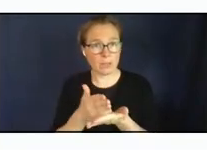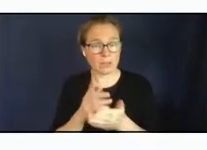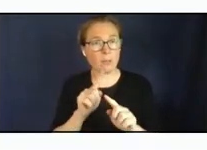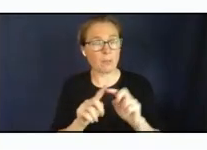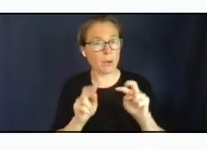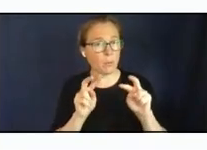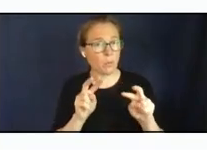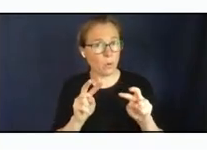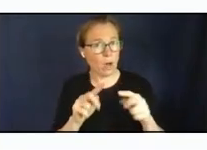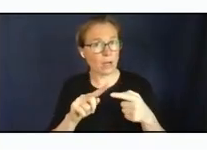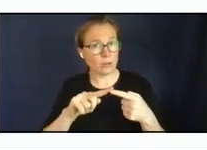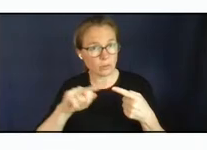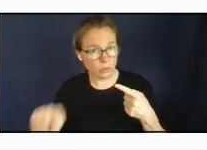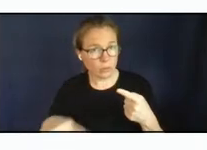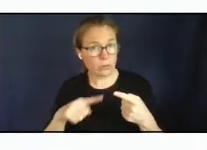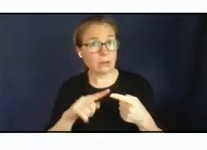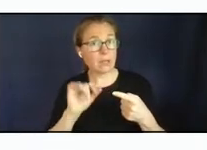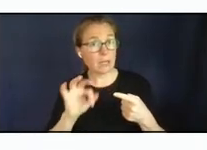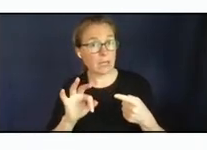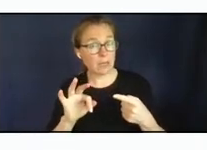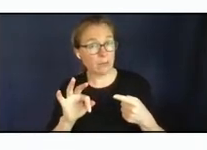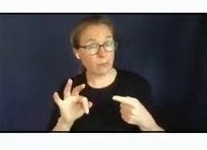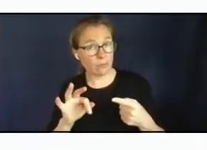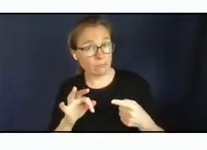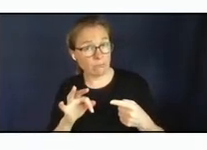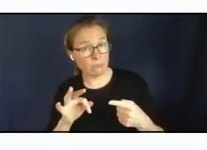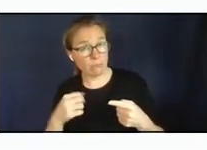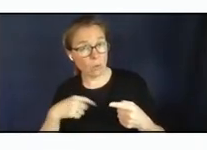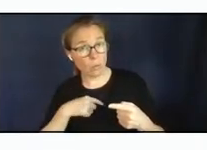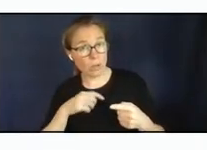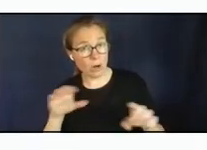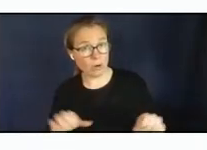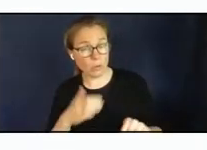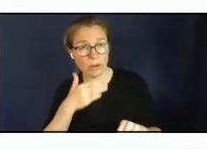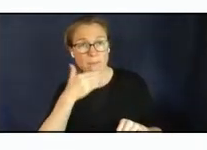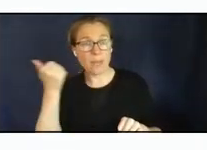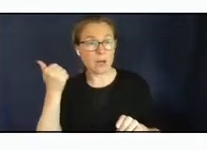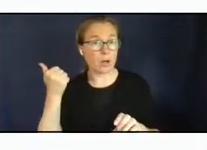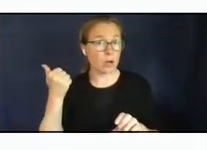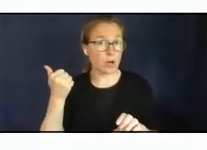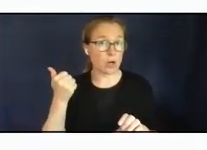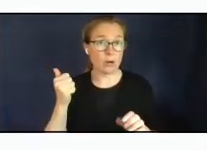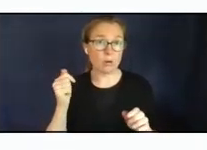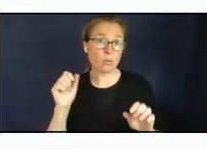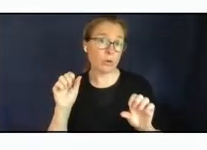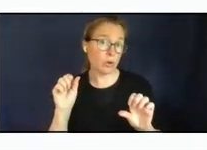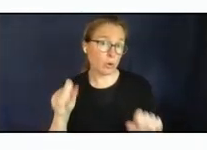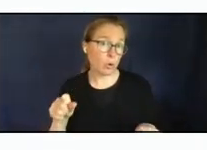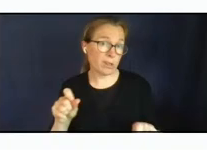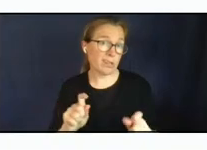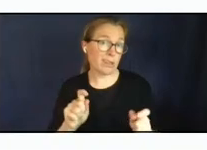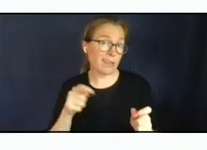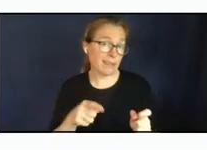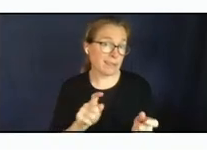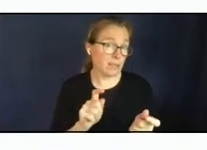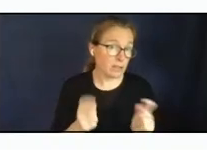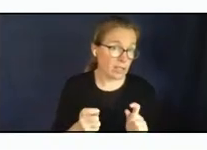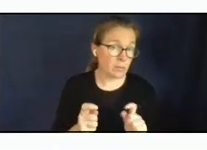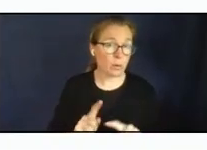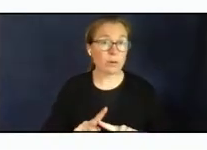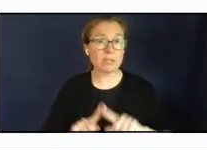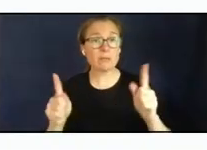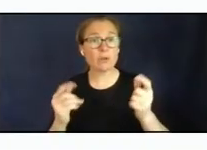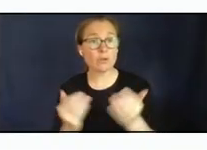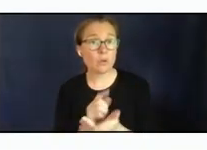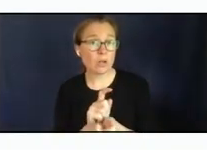better, then whether it's this adjustment or a different adjustment, we can make some adjustments during the